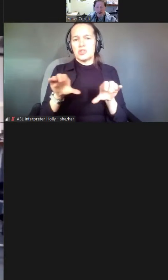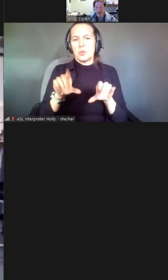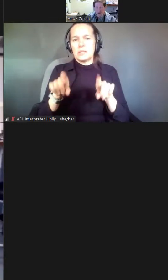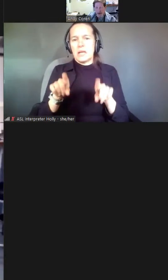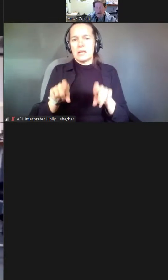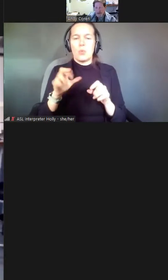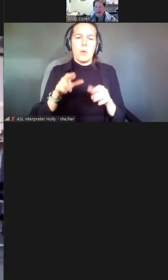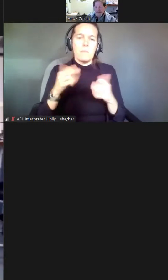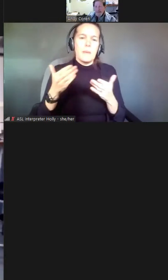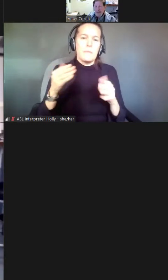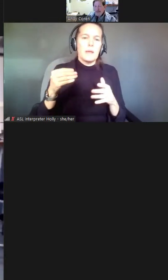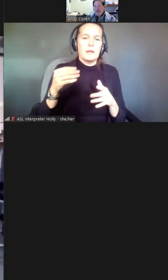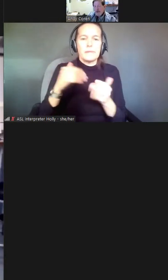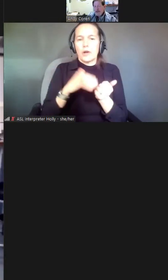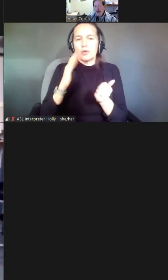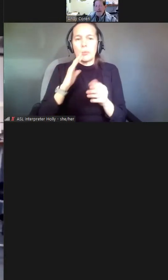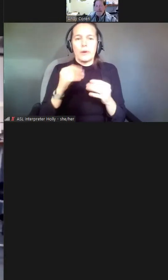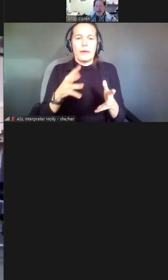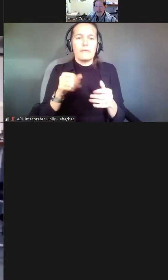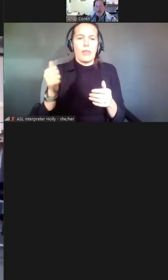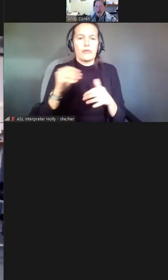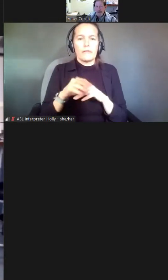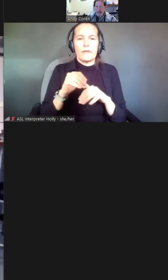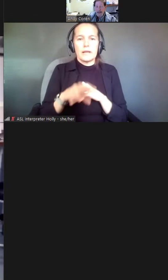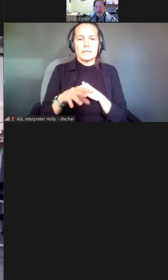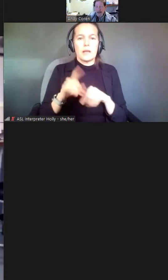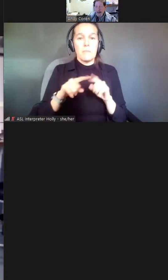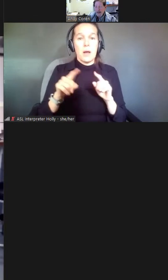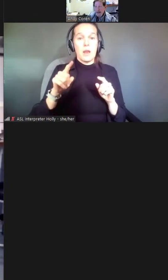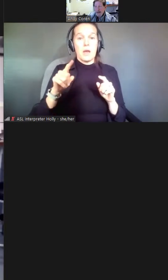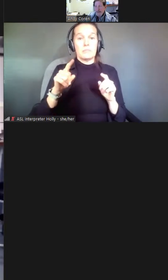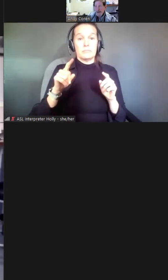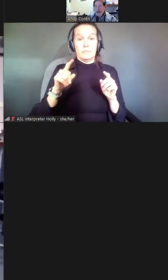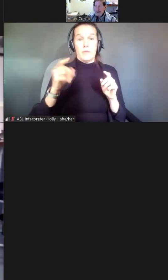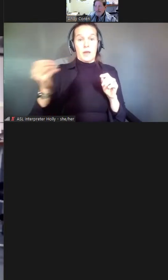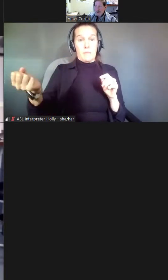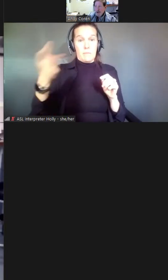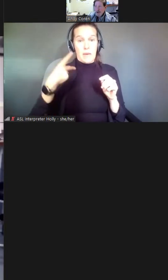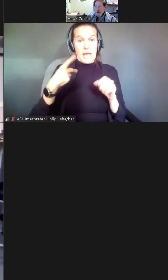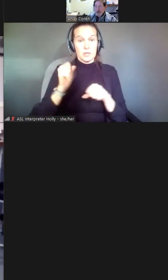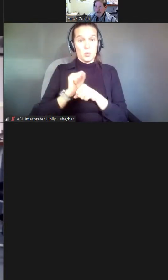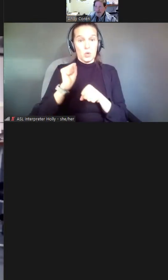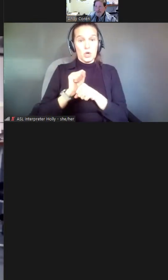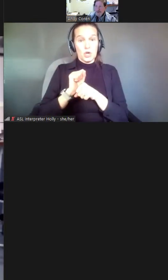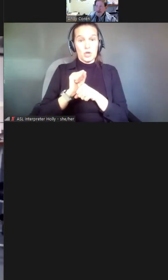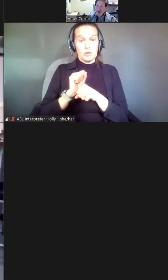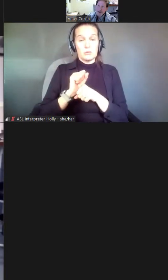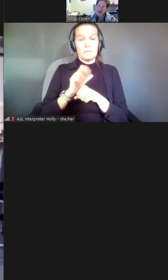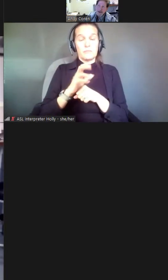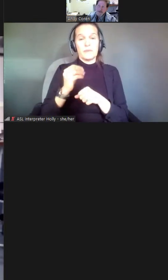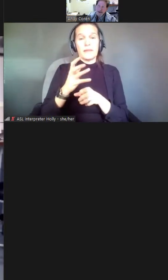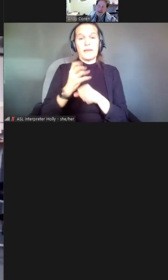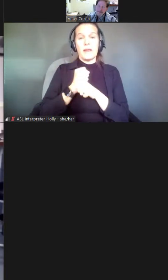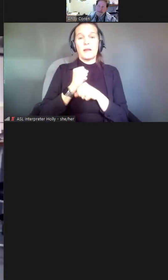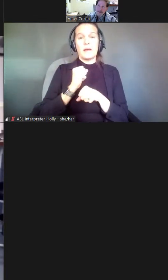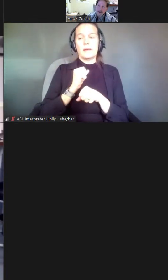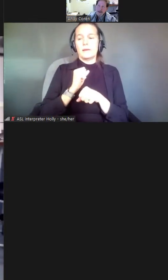give them other advice. As far as coming back to work and getting an employer observed or